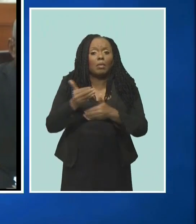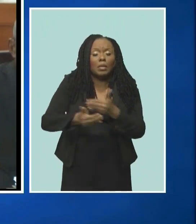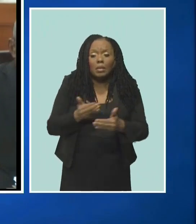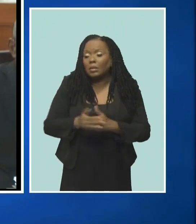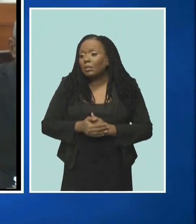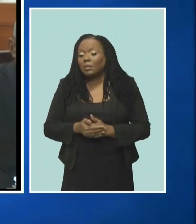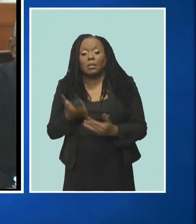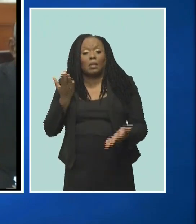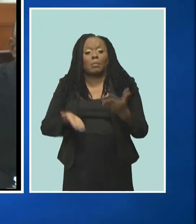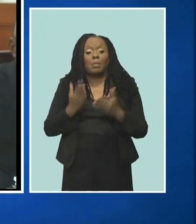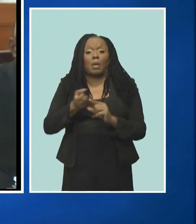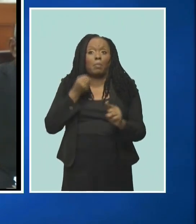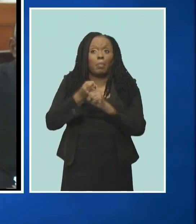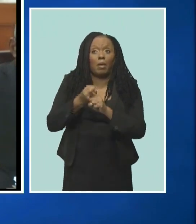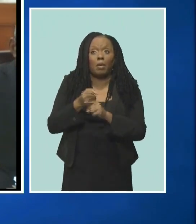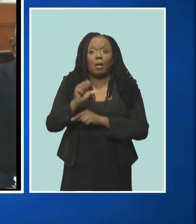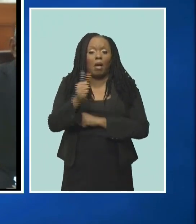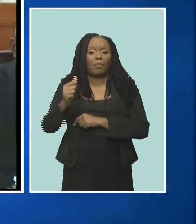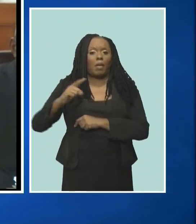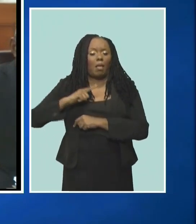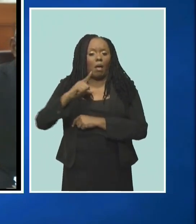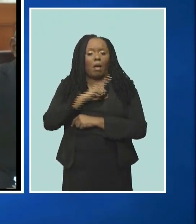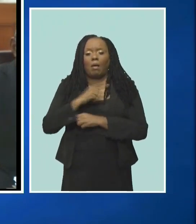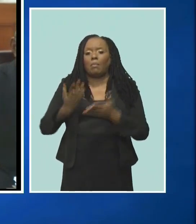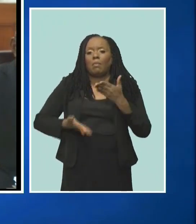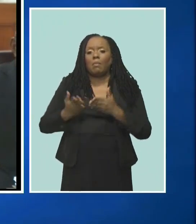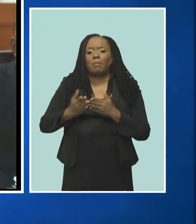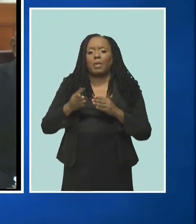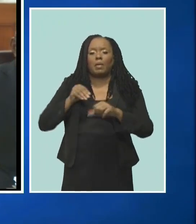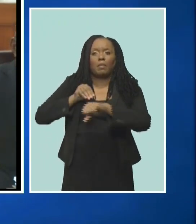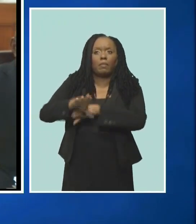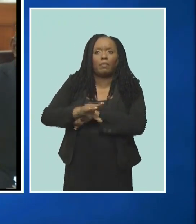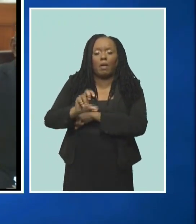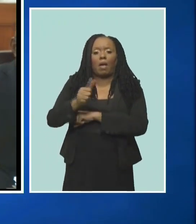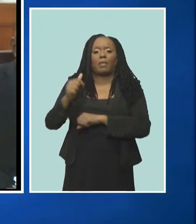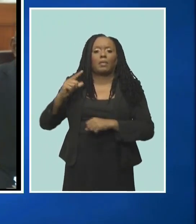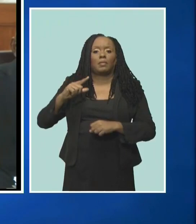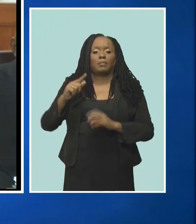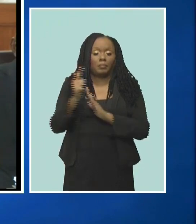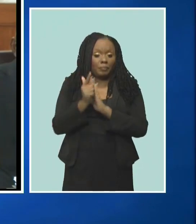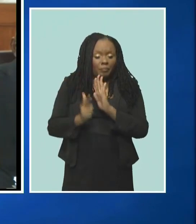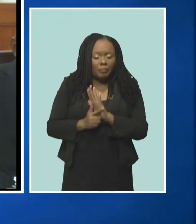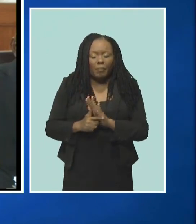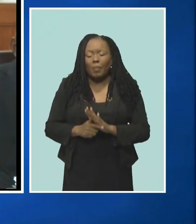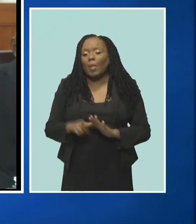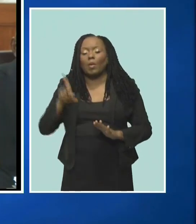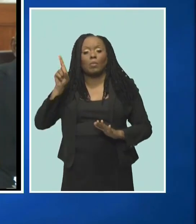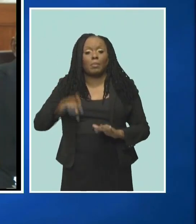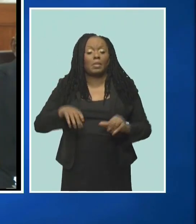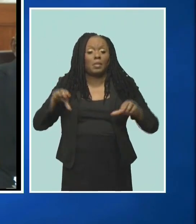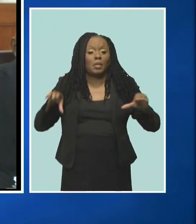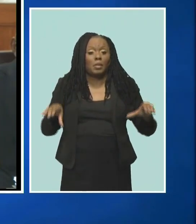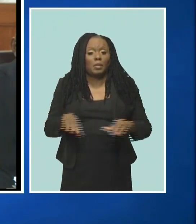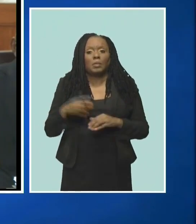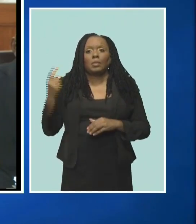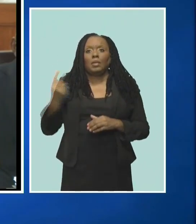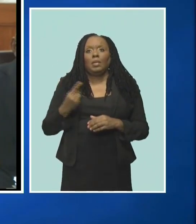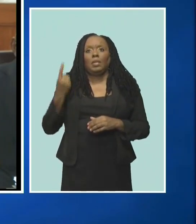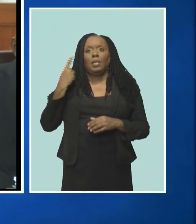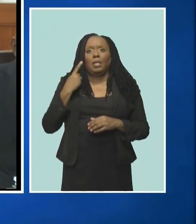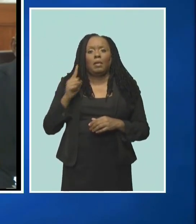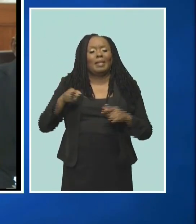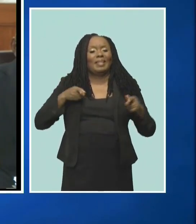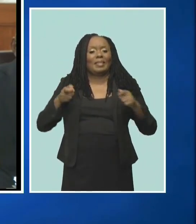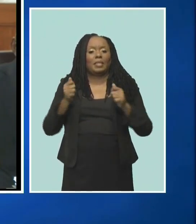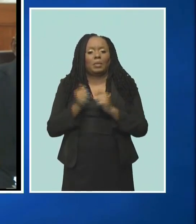some other legislation. Something has to be done to address criminal activity in this country in